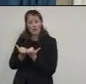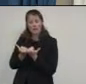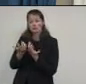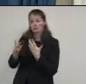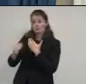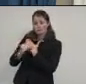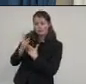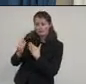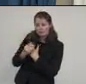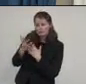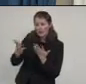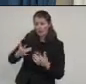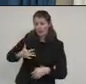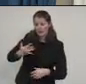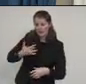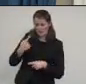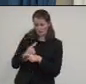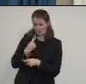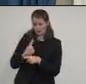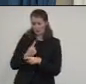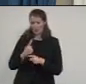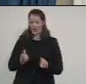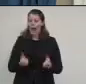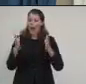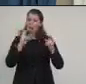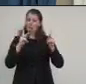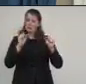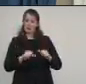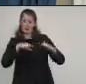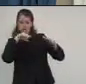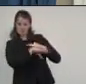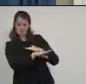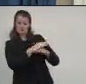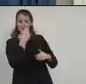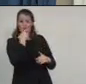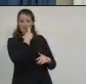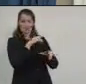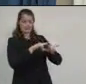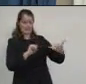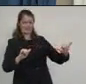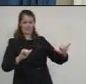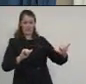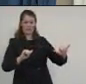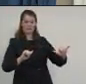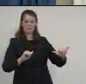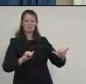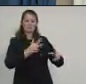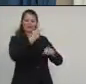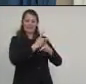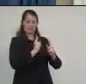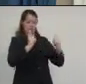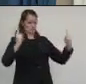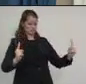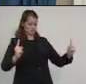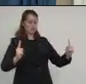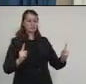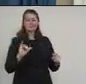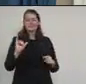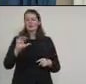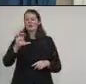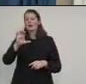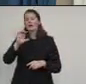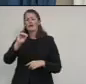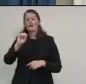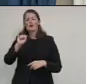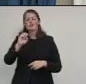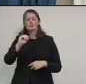But I didn't invite Good Morning America to this press conference, so that they weren't here for that. We've been working on that. We've been working on the directive.